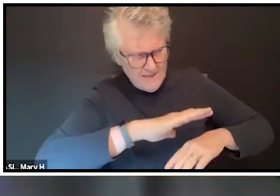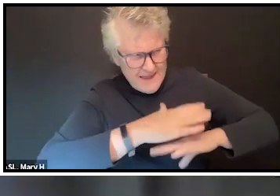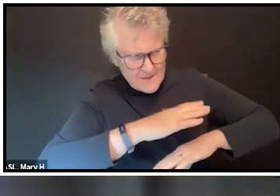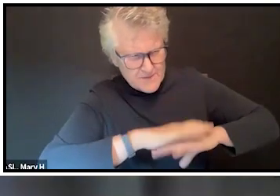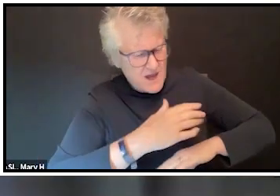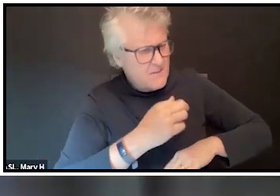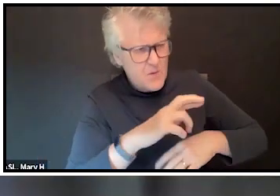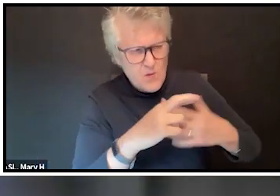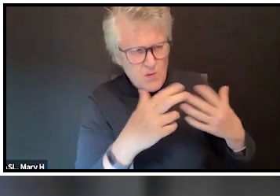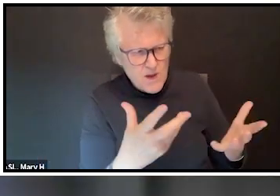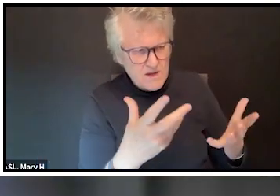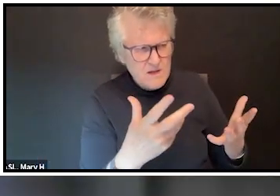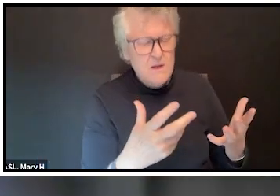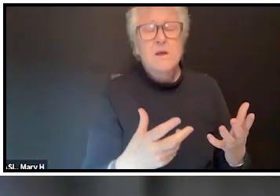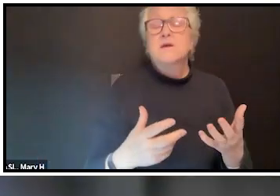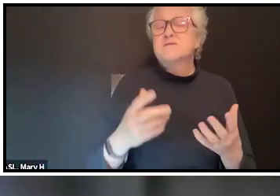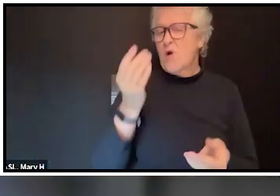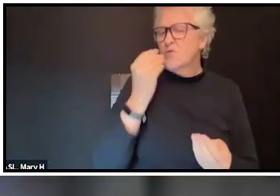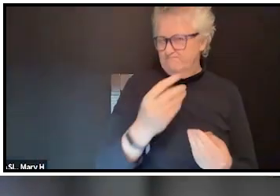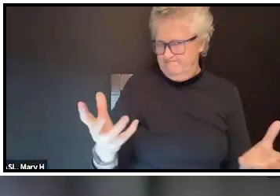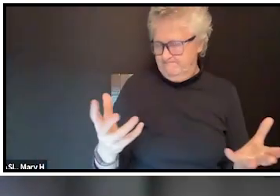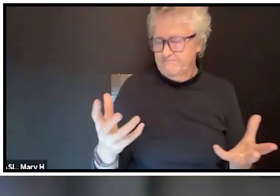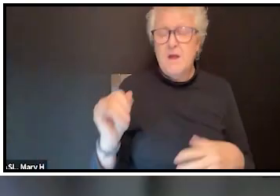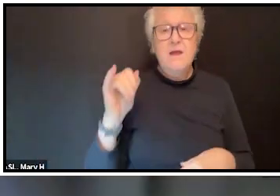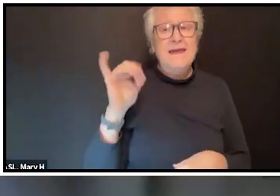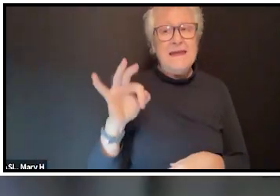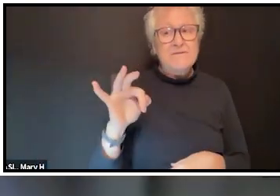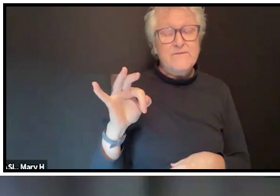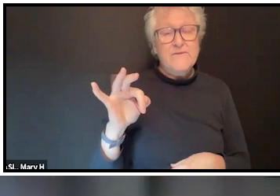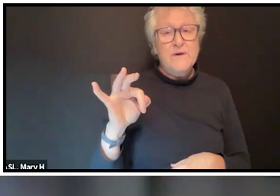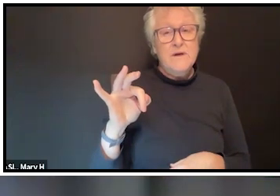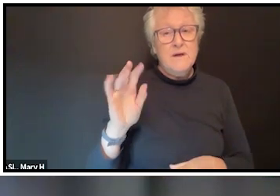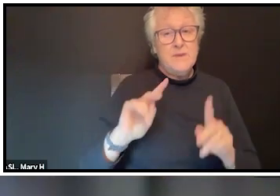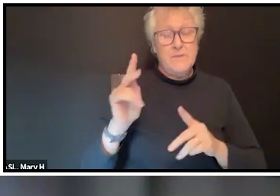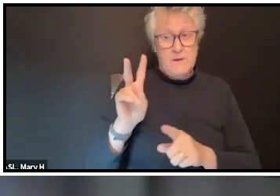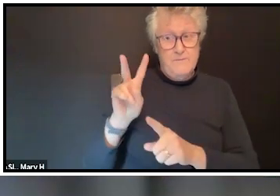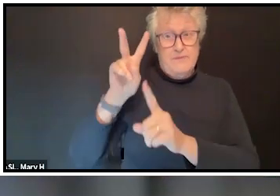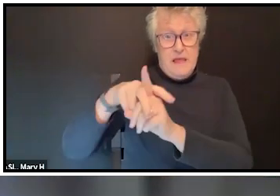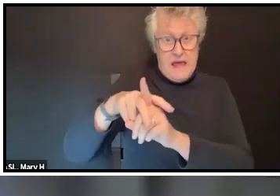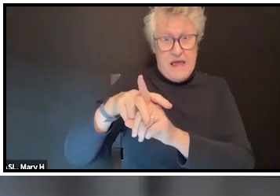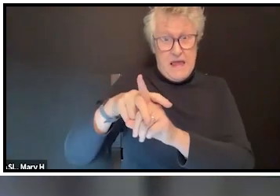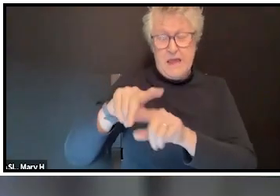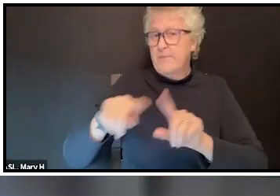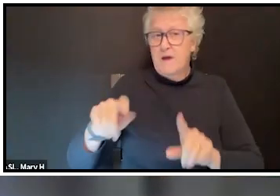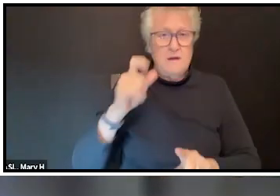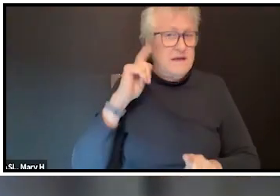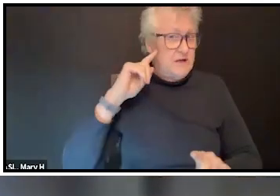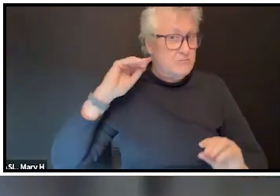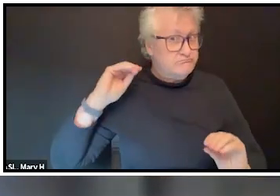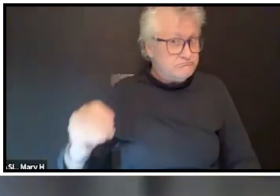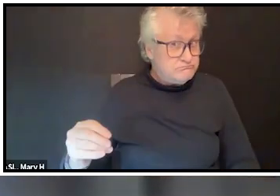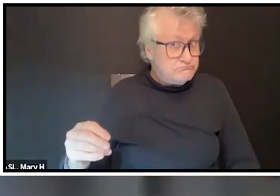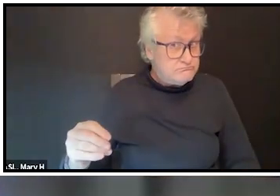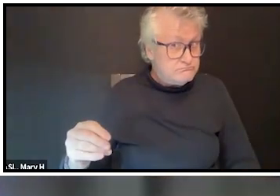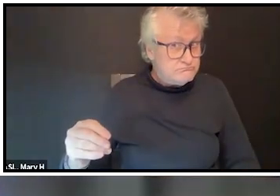for everyone, what people do if they apply and then they don't hear back? So it does take a little while for us to get back to people because, as you can imagine,